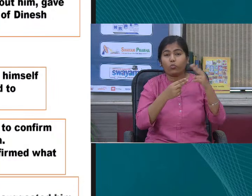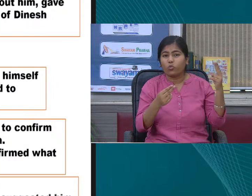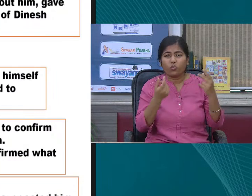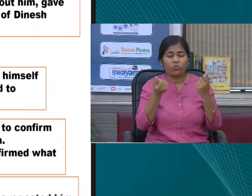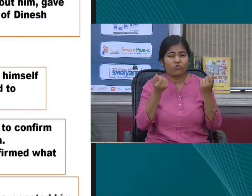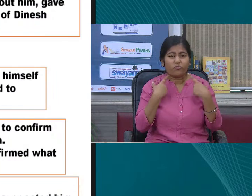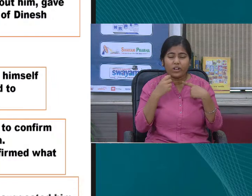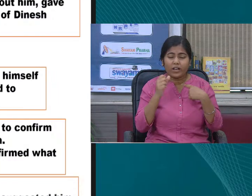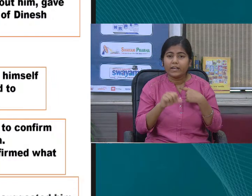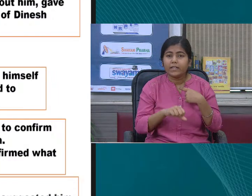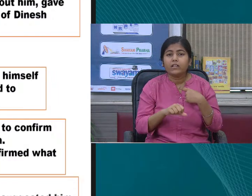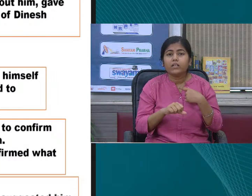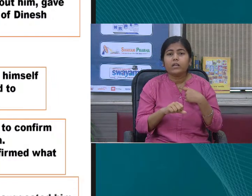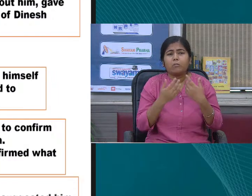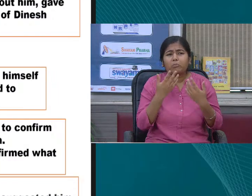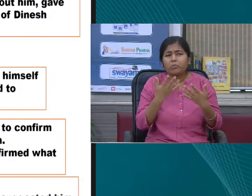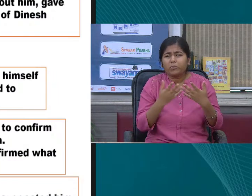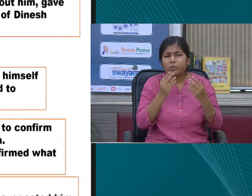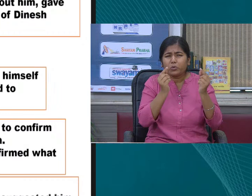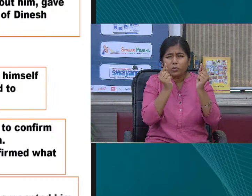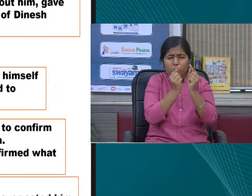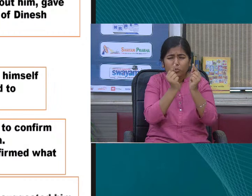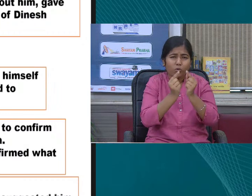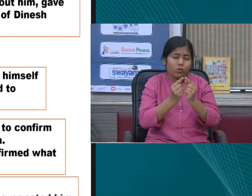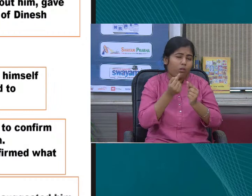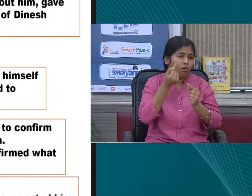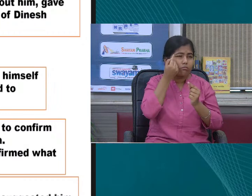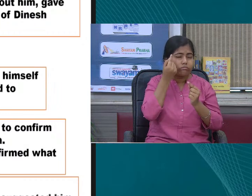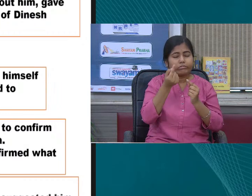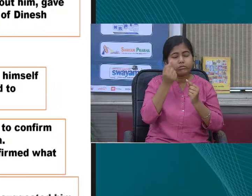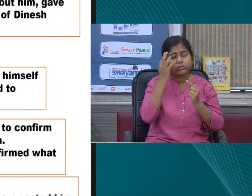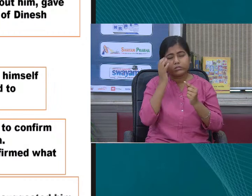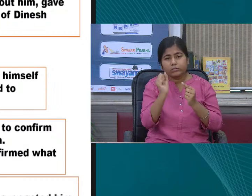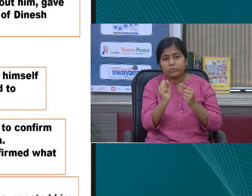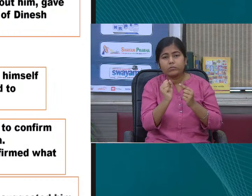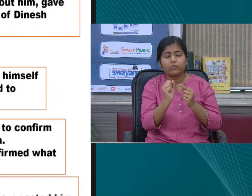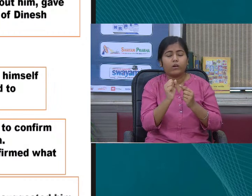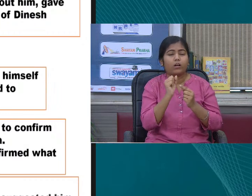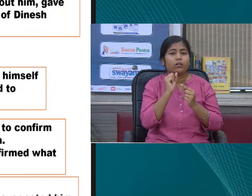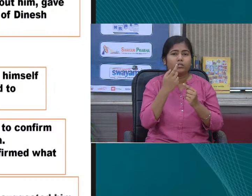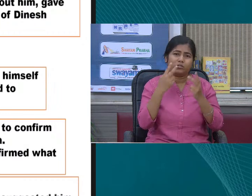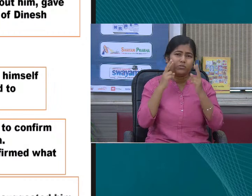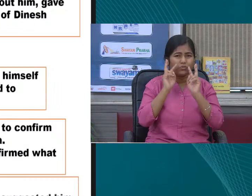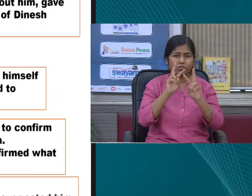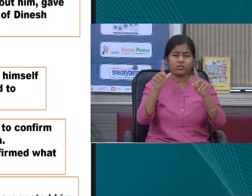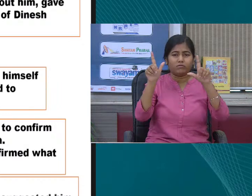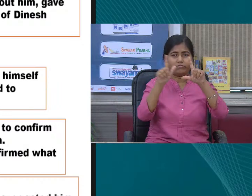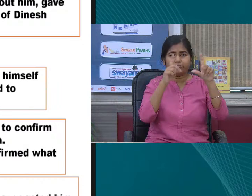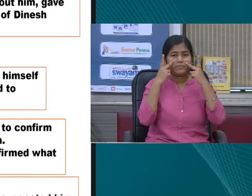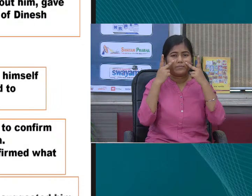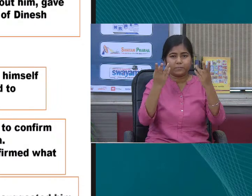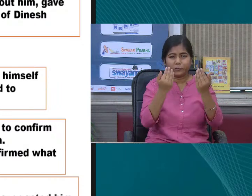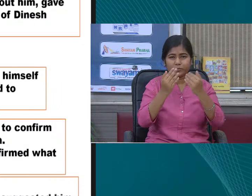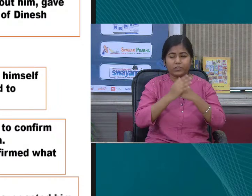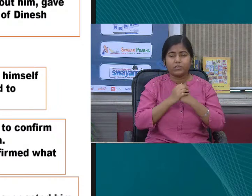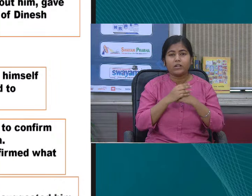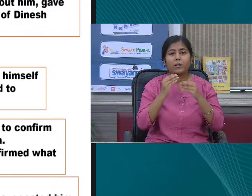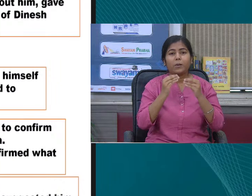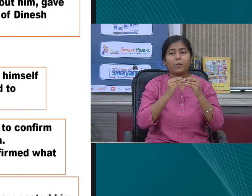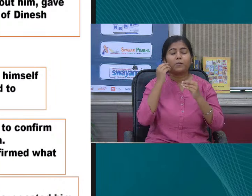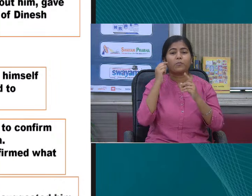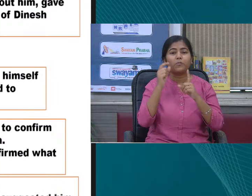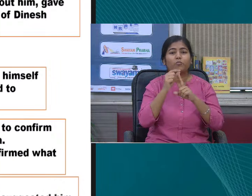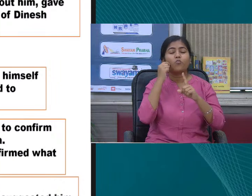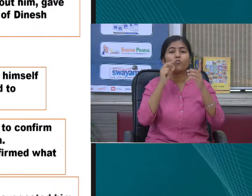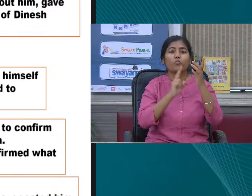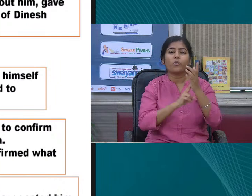lesson, they can at least have a gist of this lesson. So you can see on my screen, he is Bepin Choudhury. The whole story,